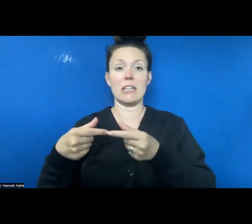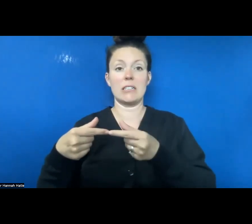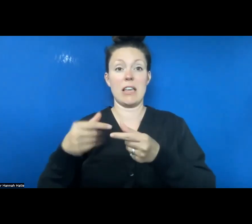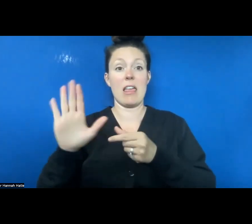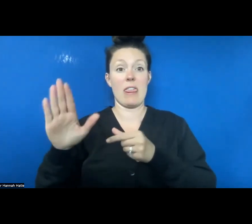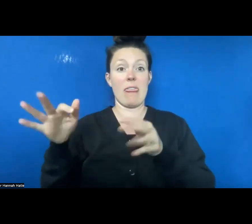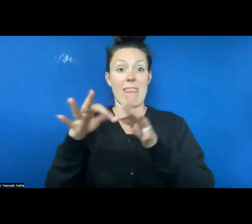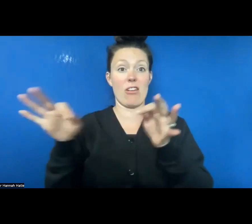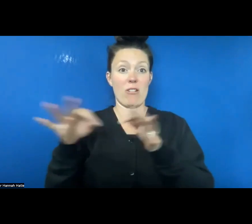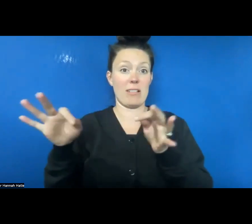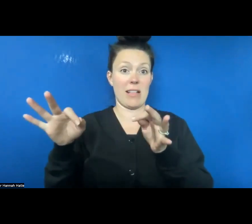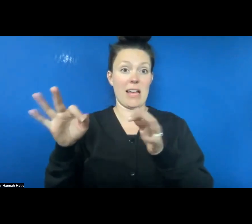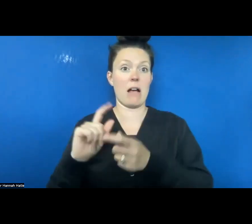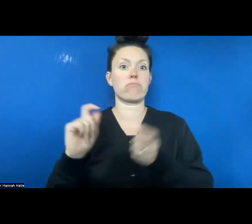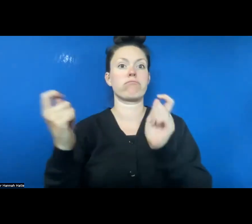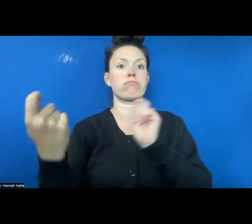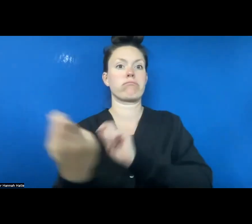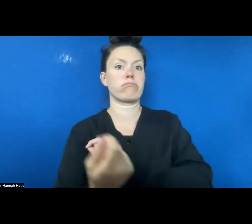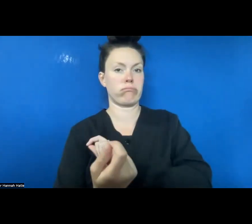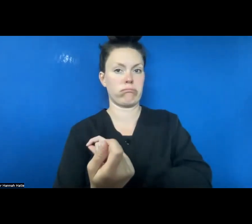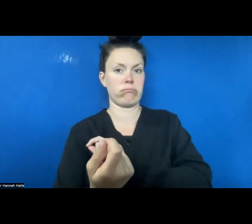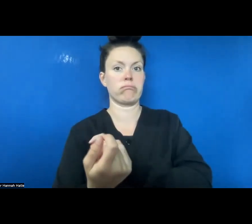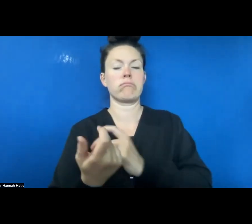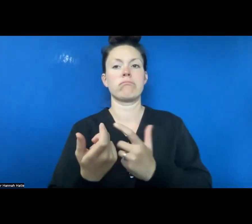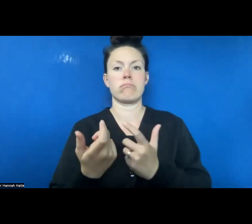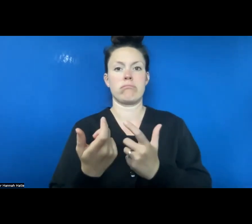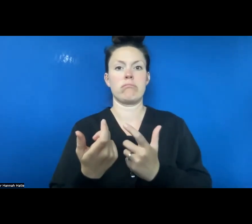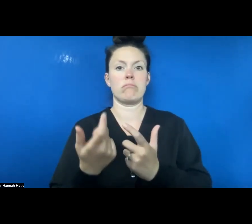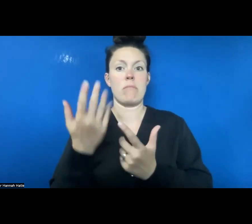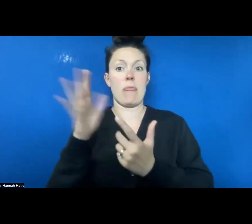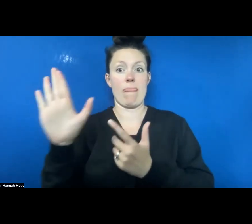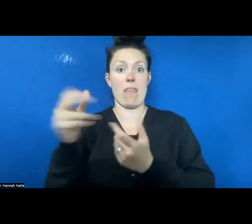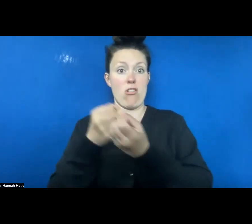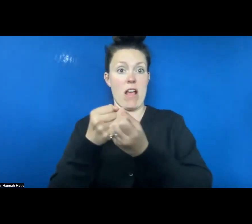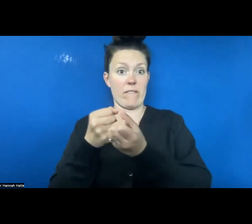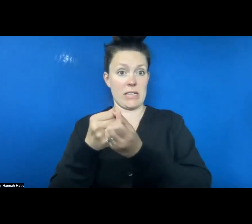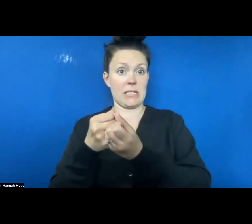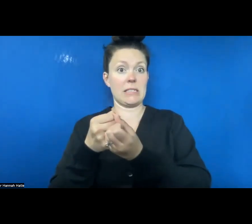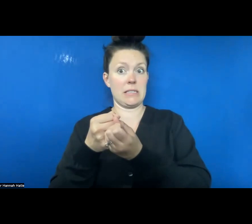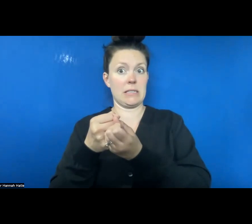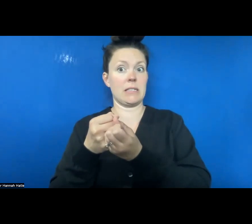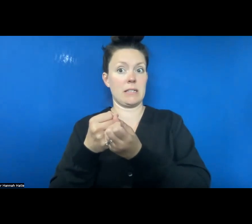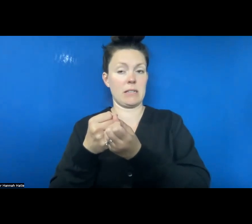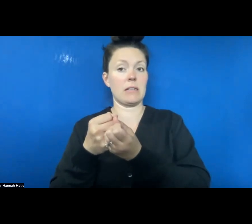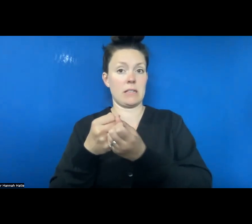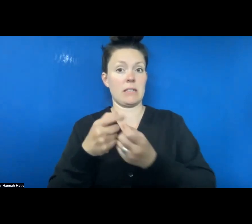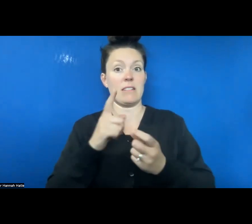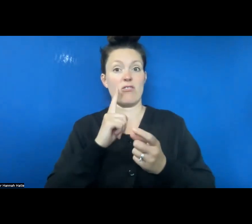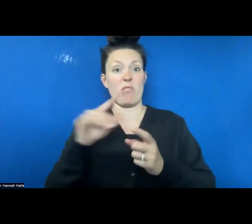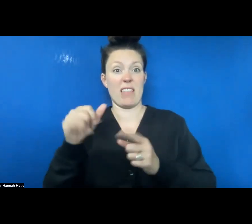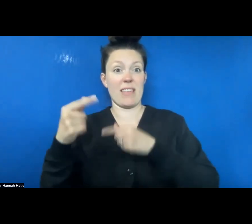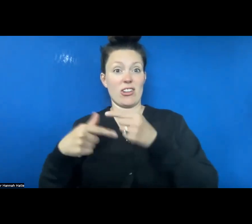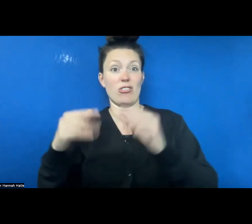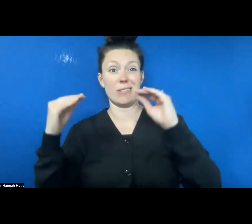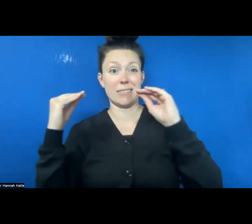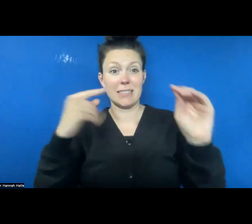that's evolving, the sort of the advocacy and activism that is coming. I mean, they are teaching us so